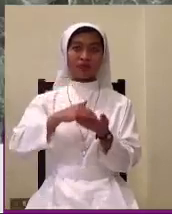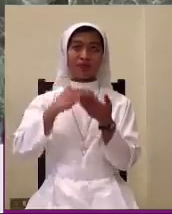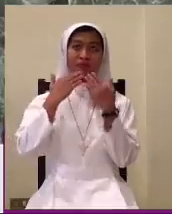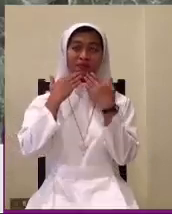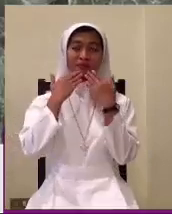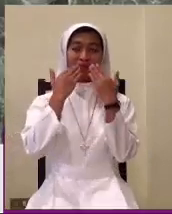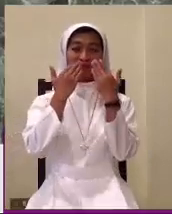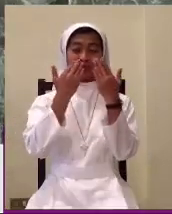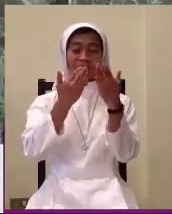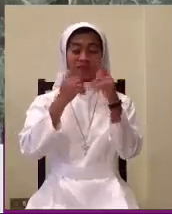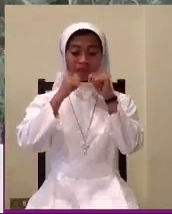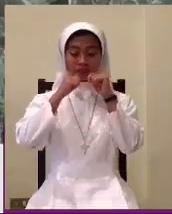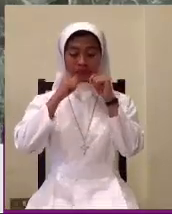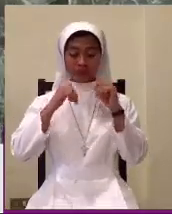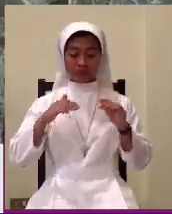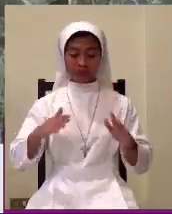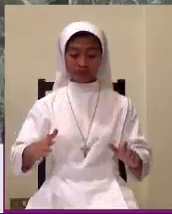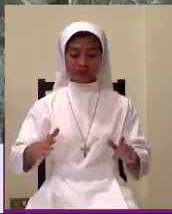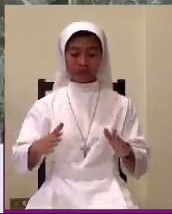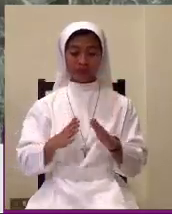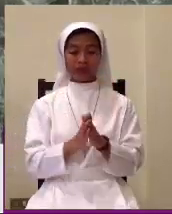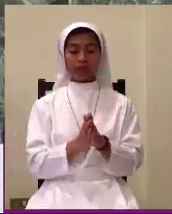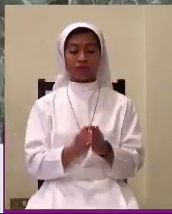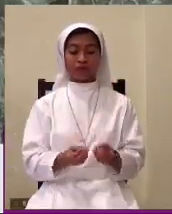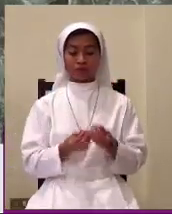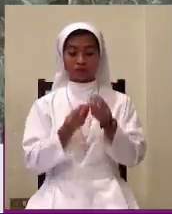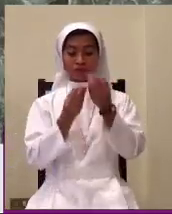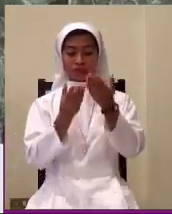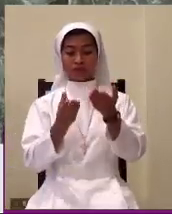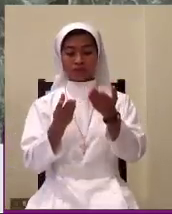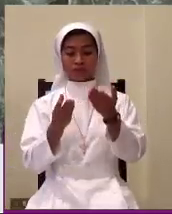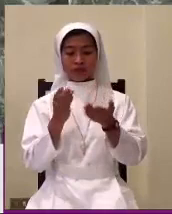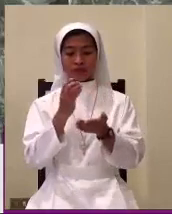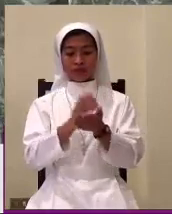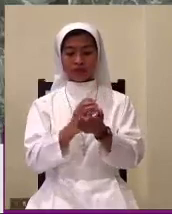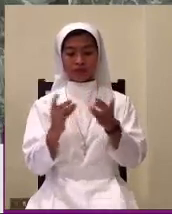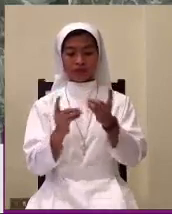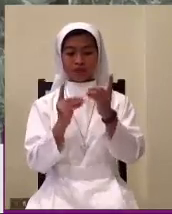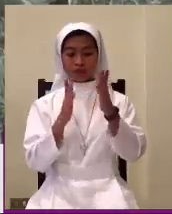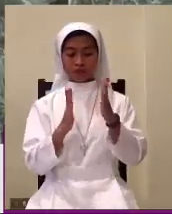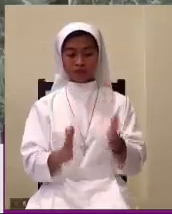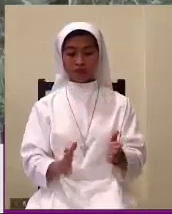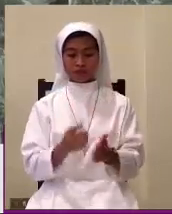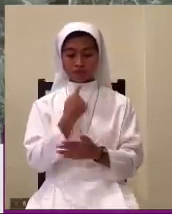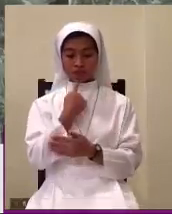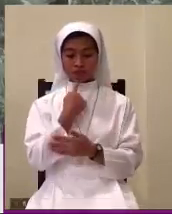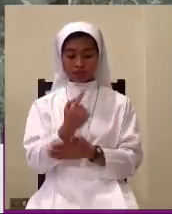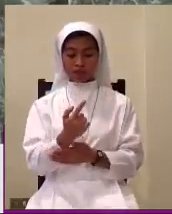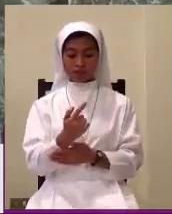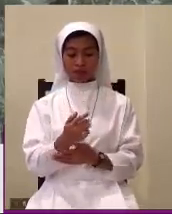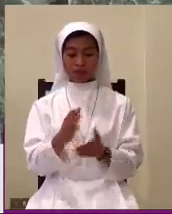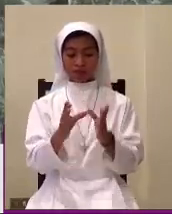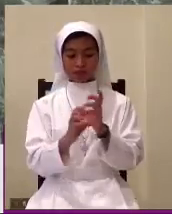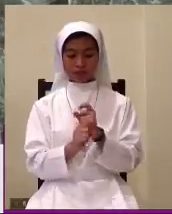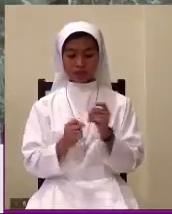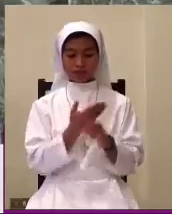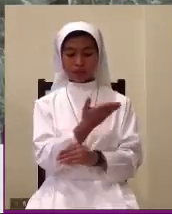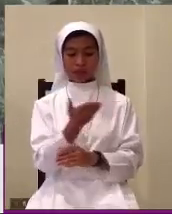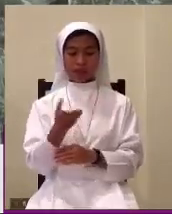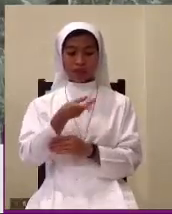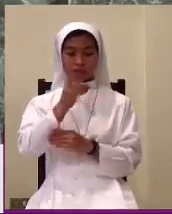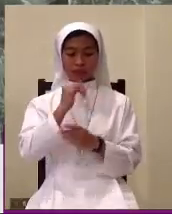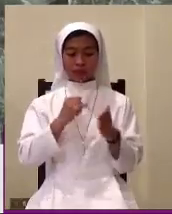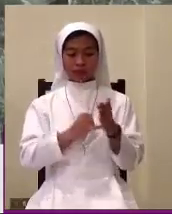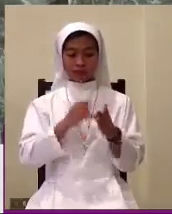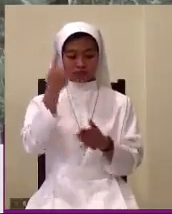and gave the chalice to his disciples, saying, "Take these, all of you, and drink from it. For